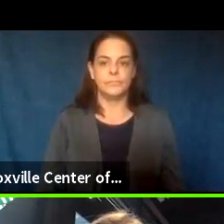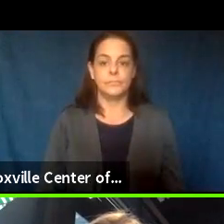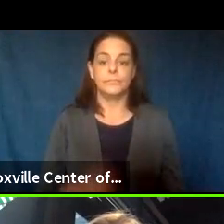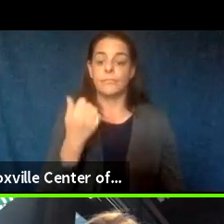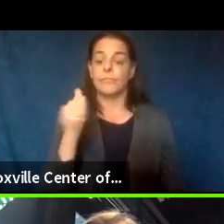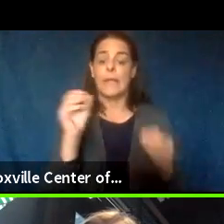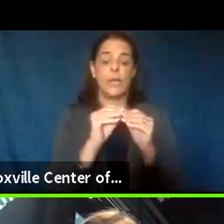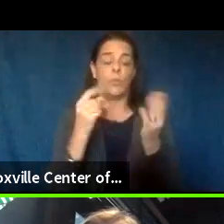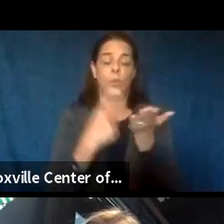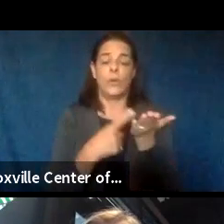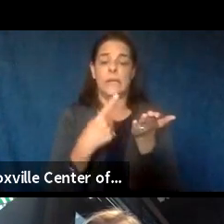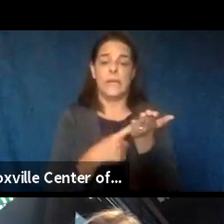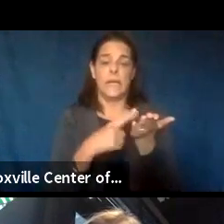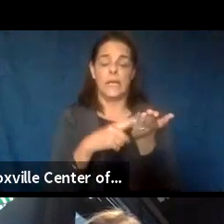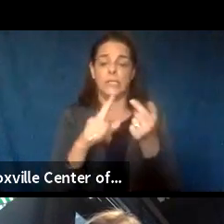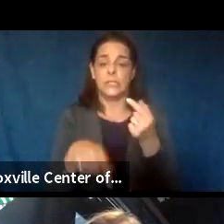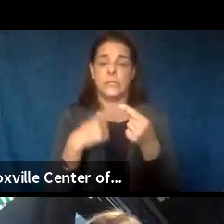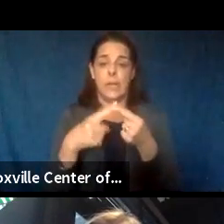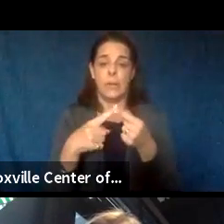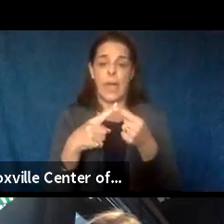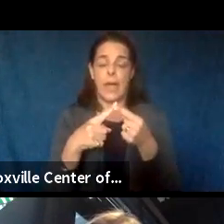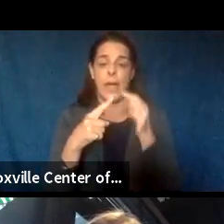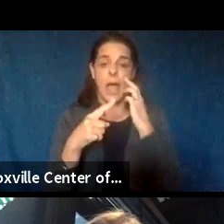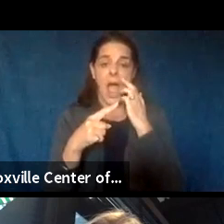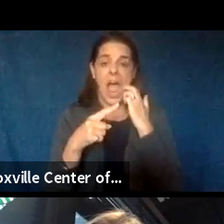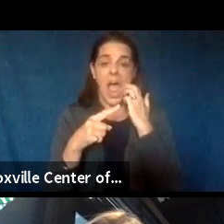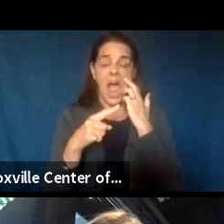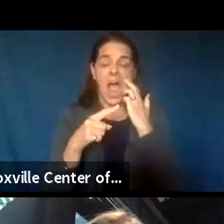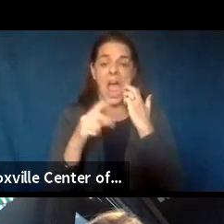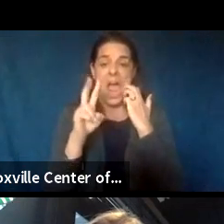Any other discussions regarding